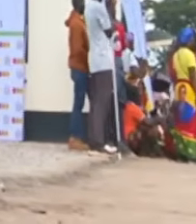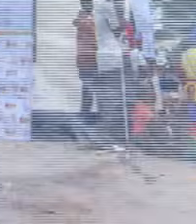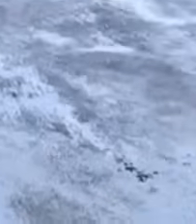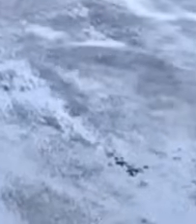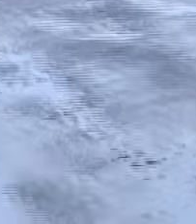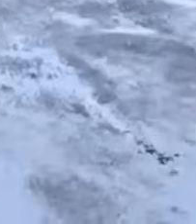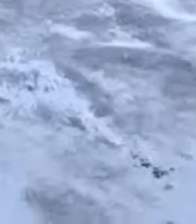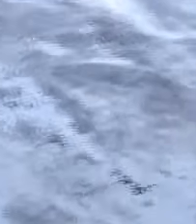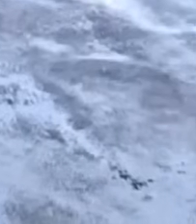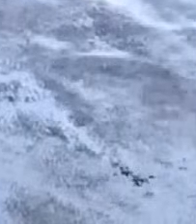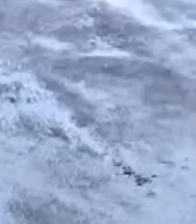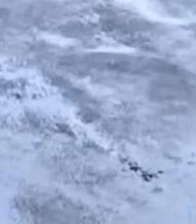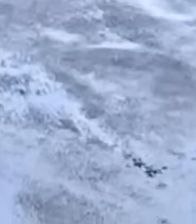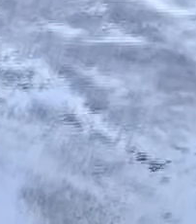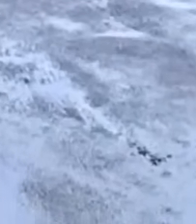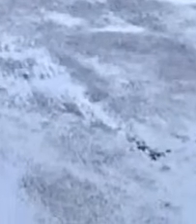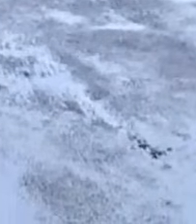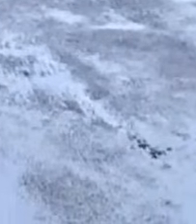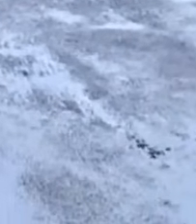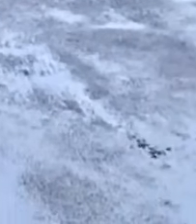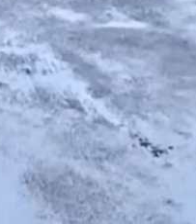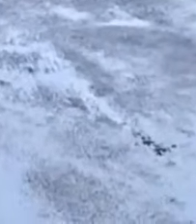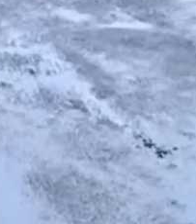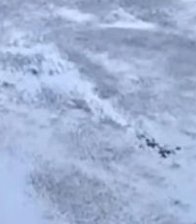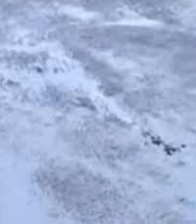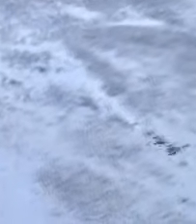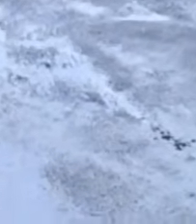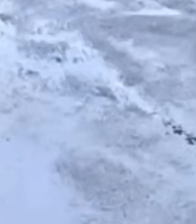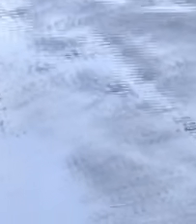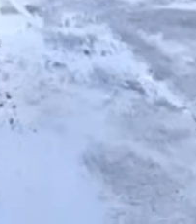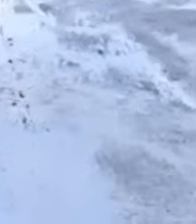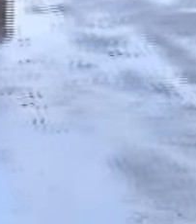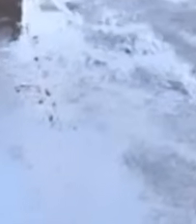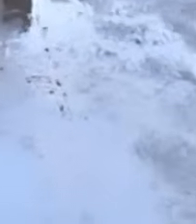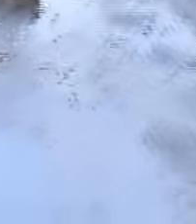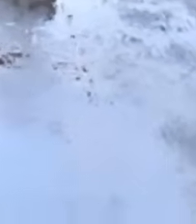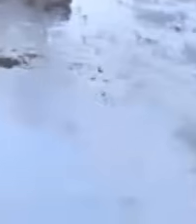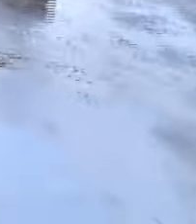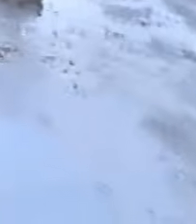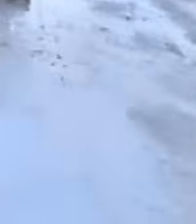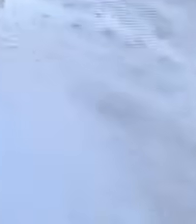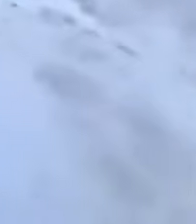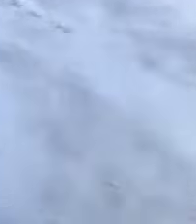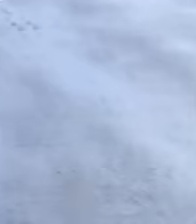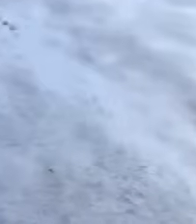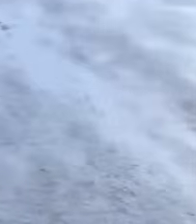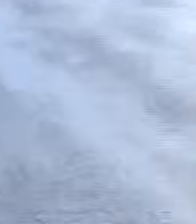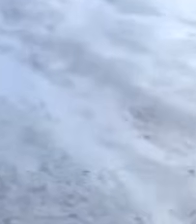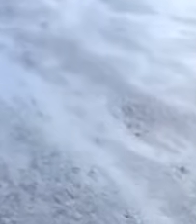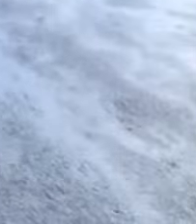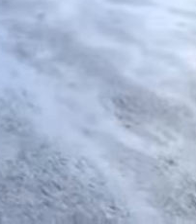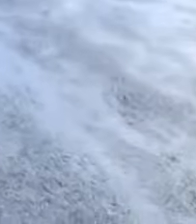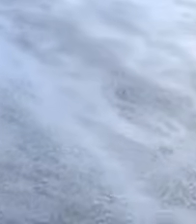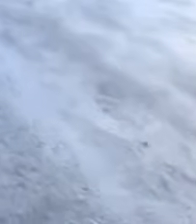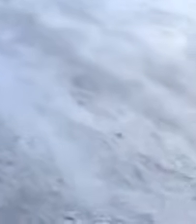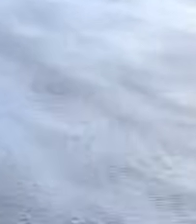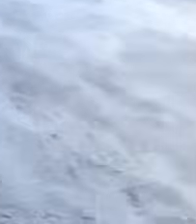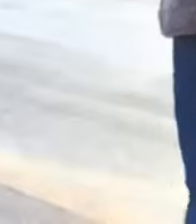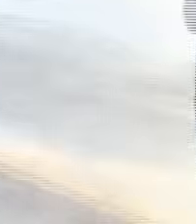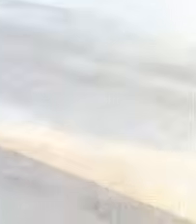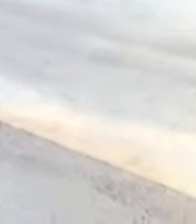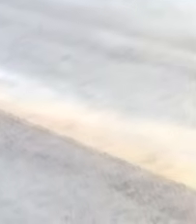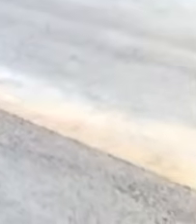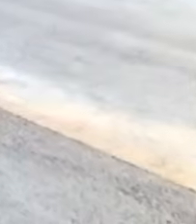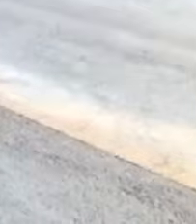West. The arrival of the first Deputy Speaker, Malungo Chisangano, MP, in Kalumbila